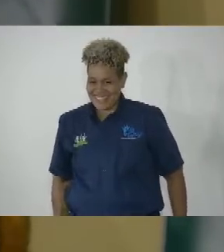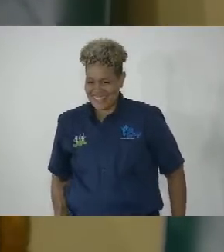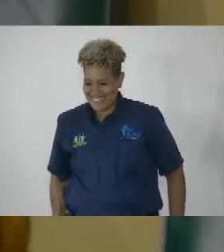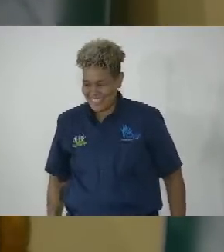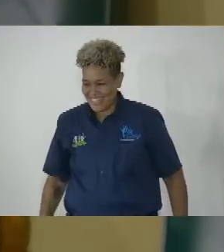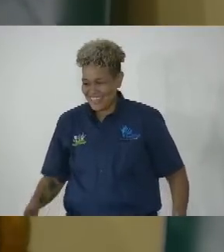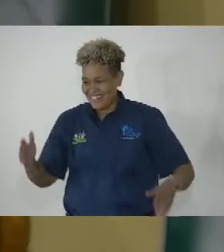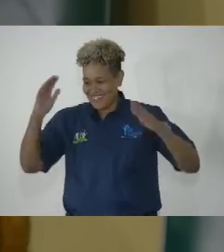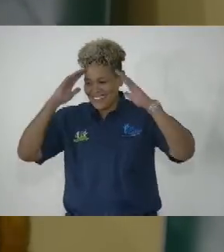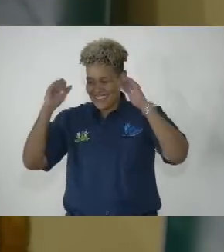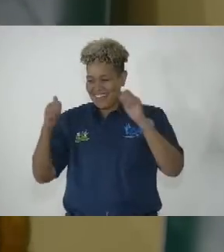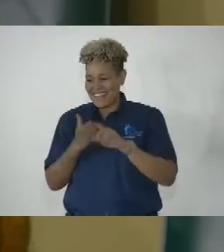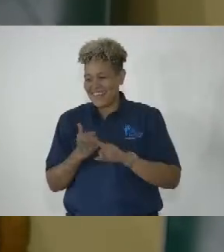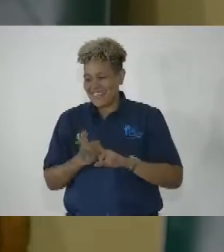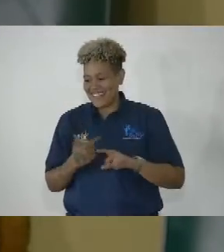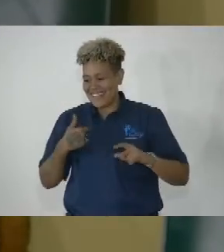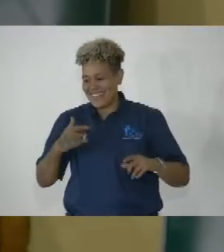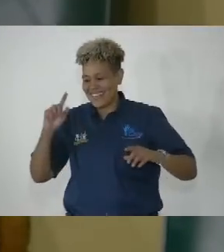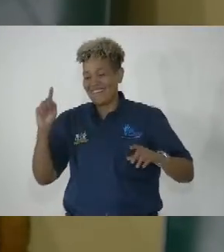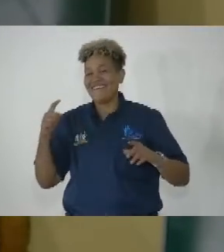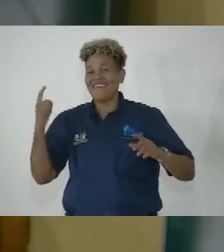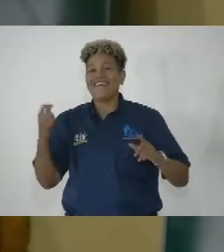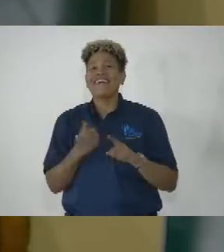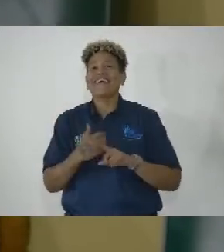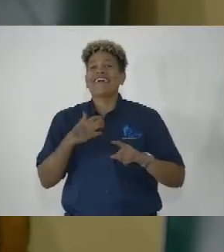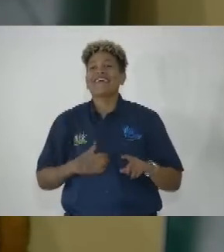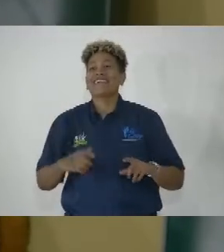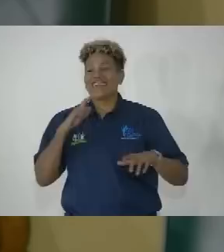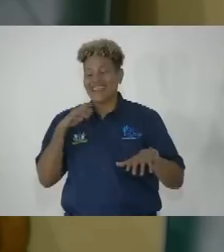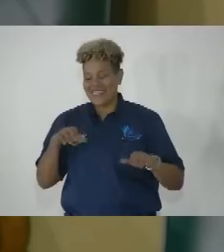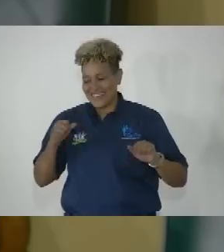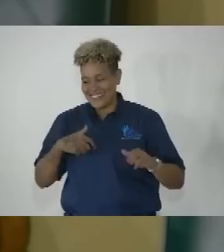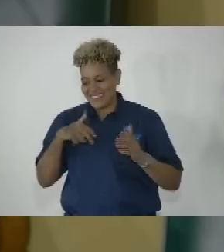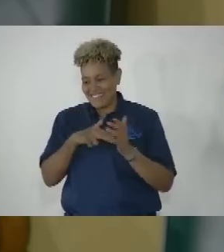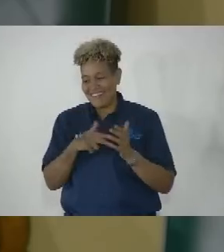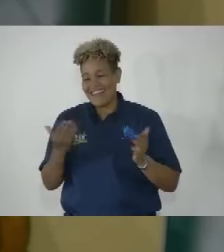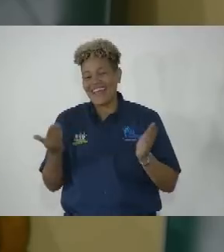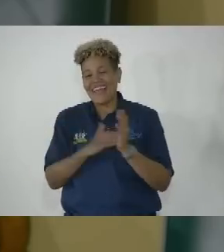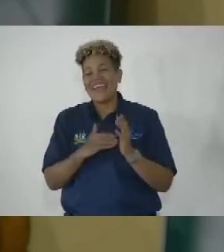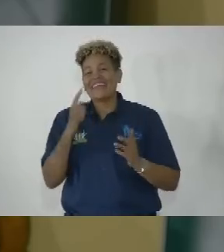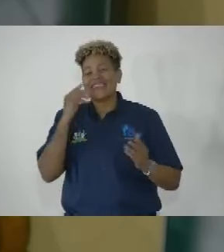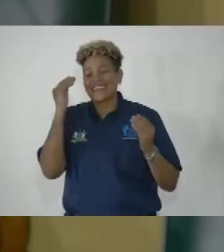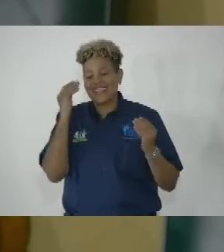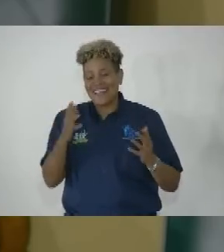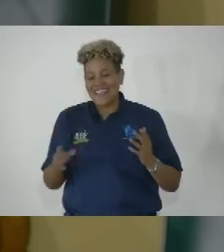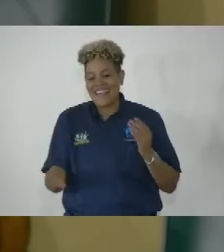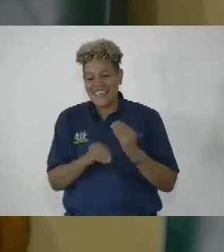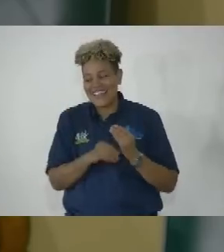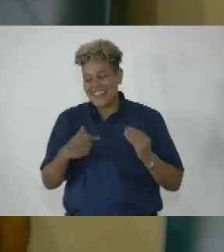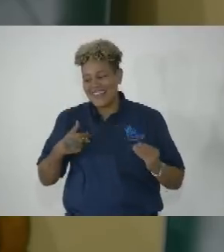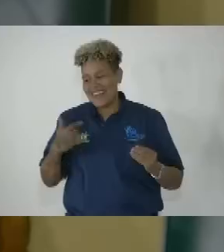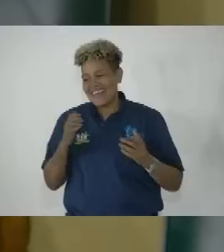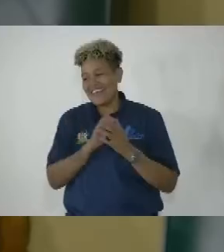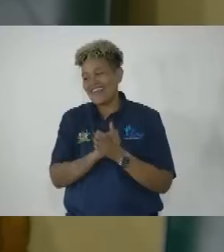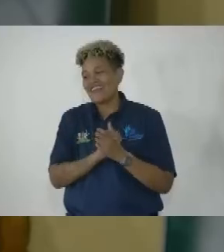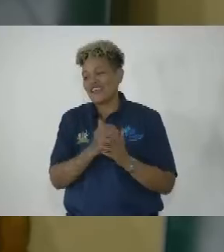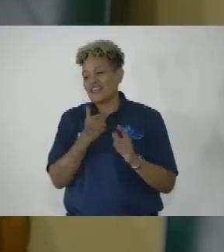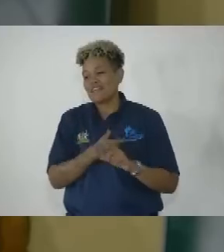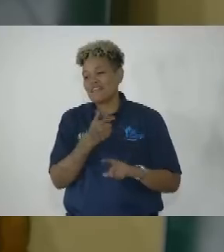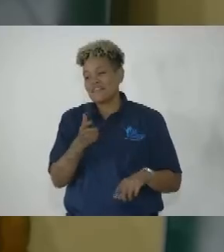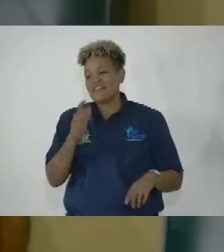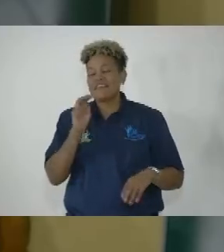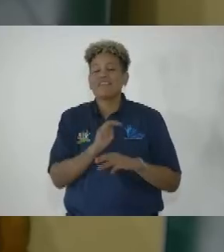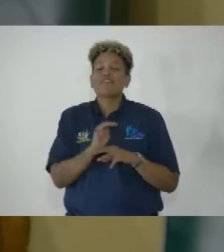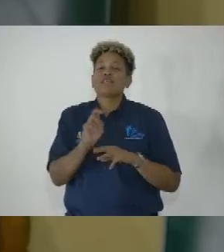Mr. President, I had only wished to take my feet again to add my congratulations to